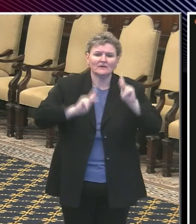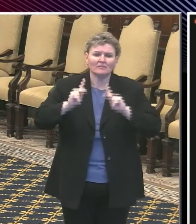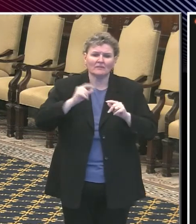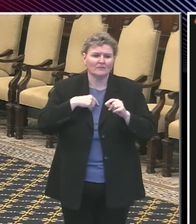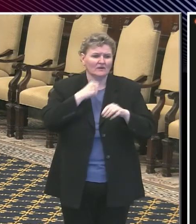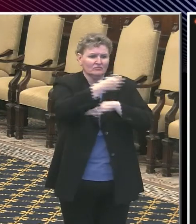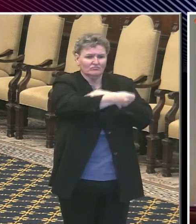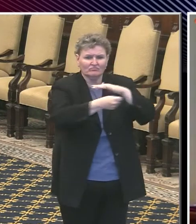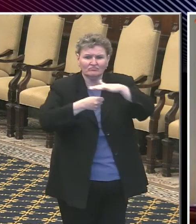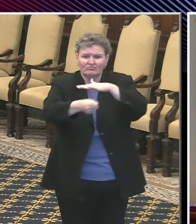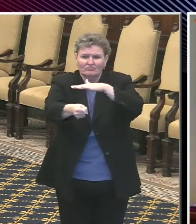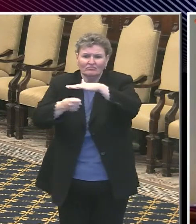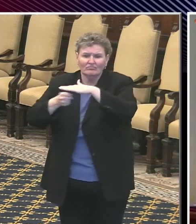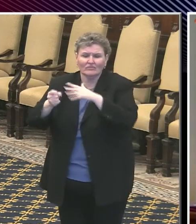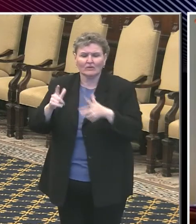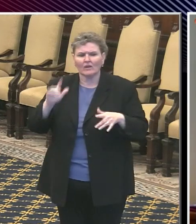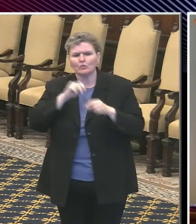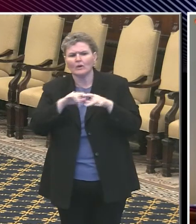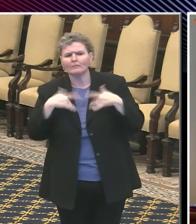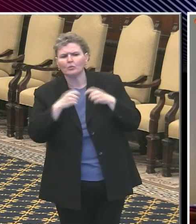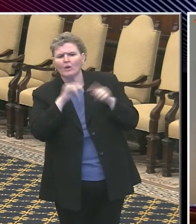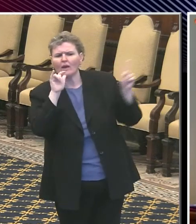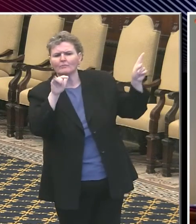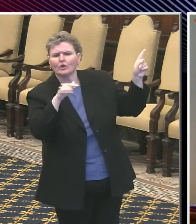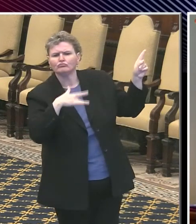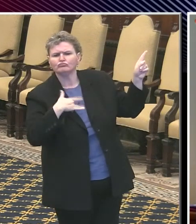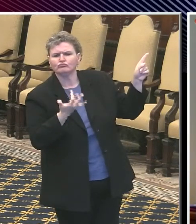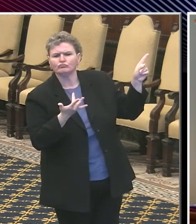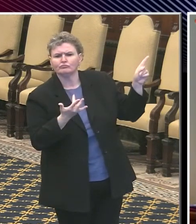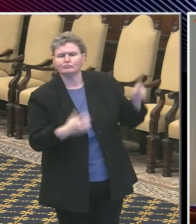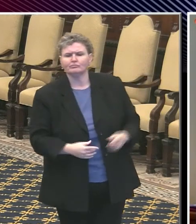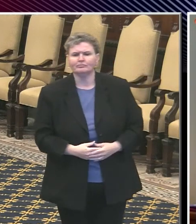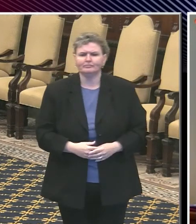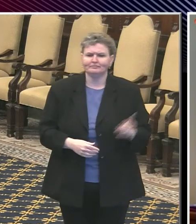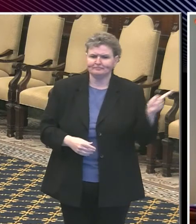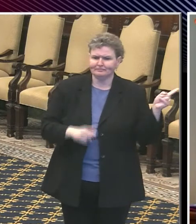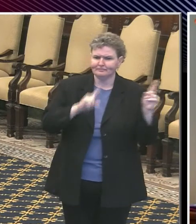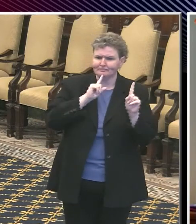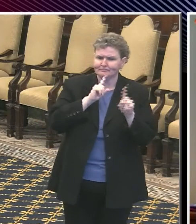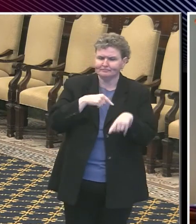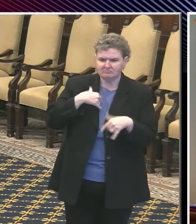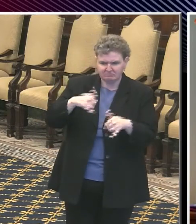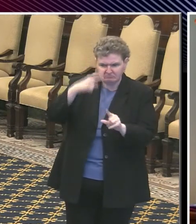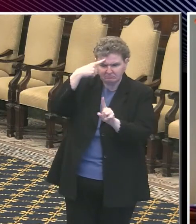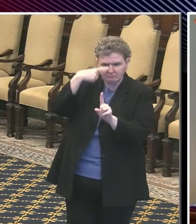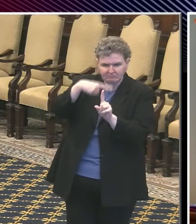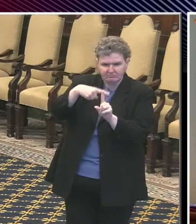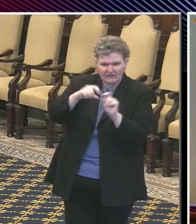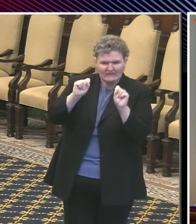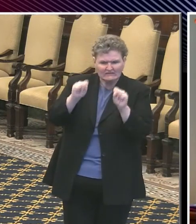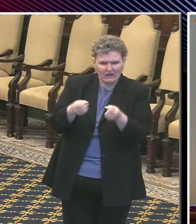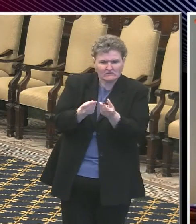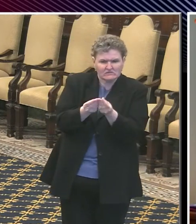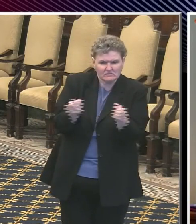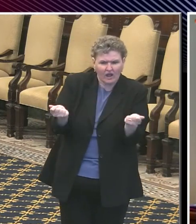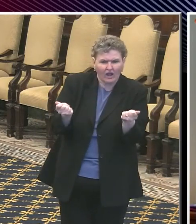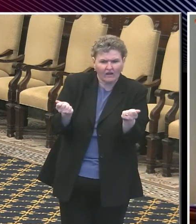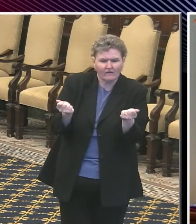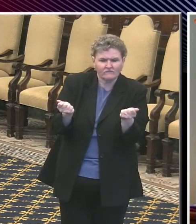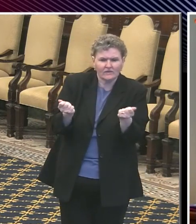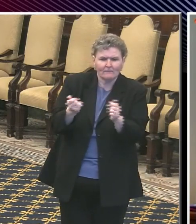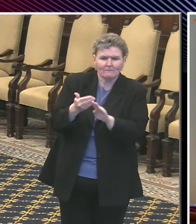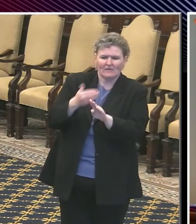and PEMA and FEMA to provide to see if we can't better source that. We're also having significant